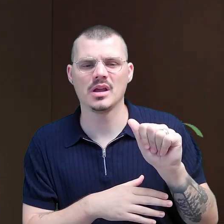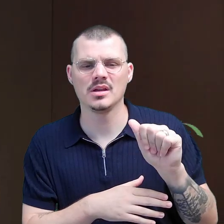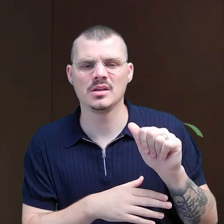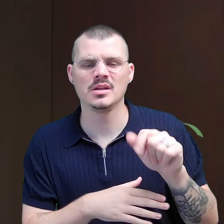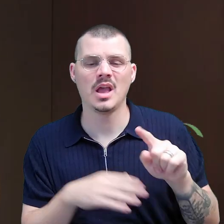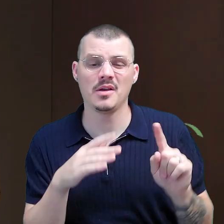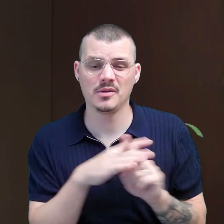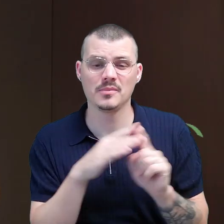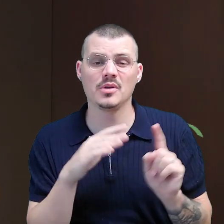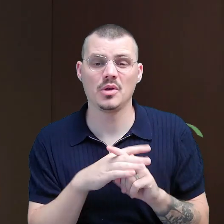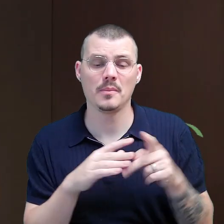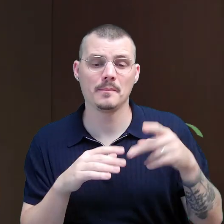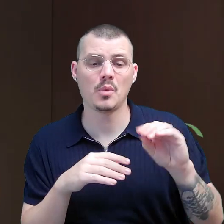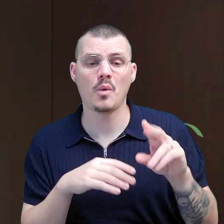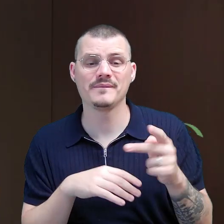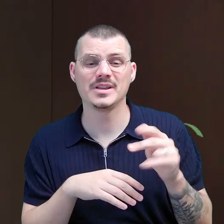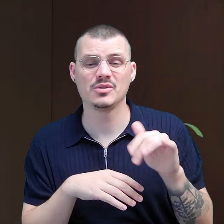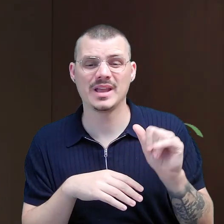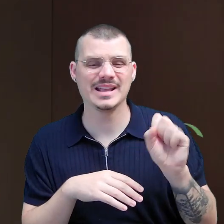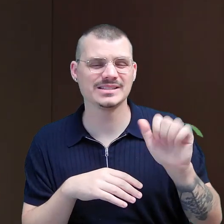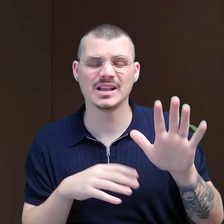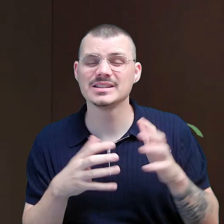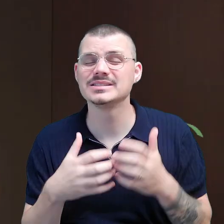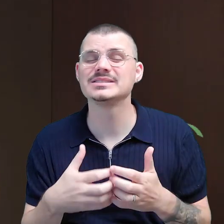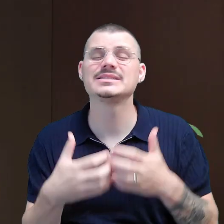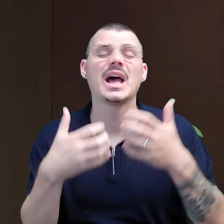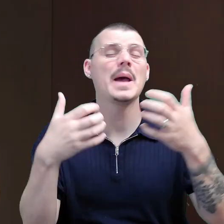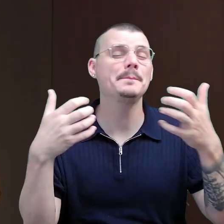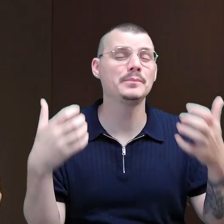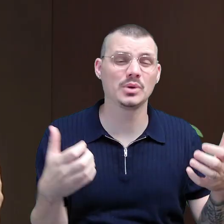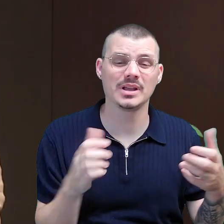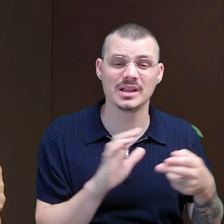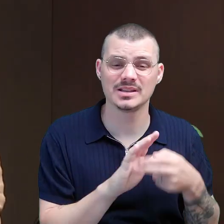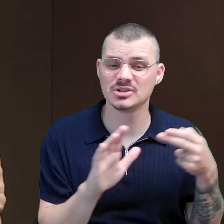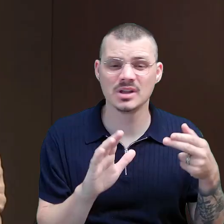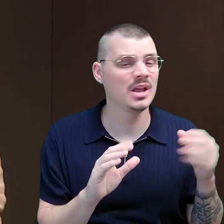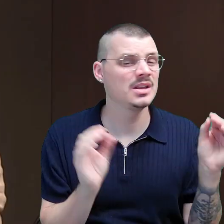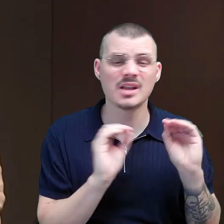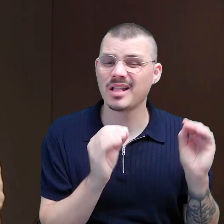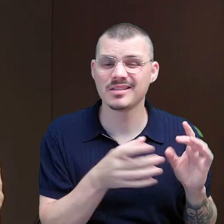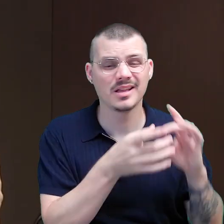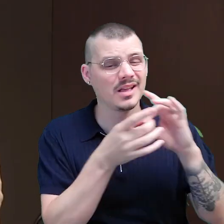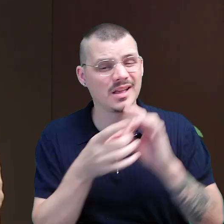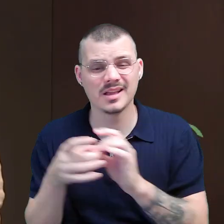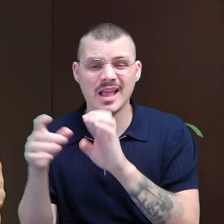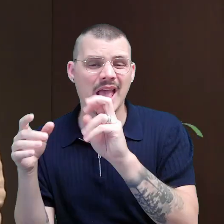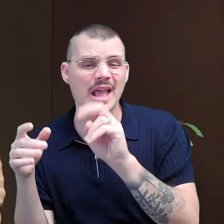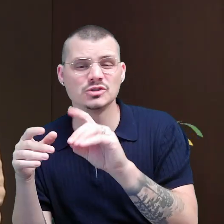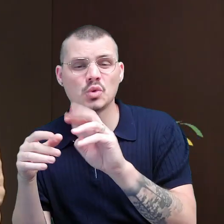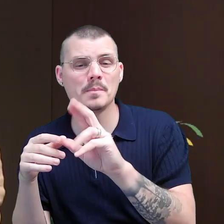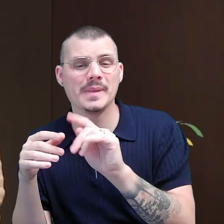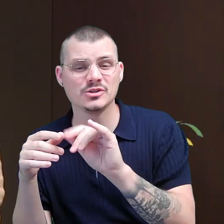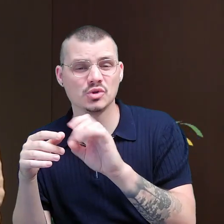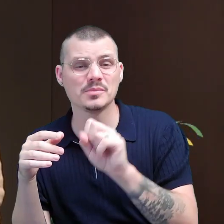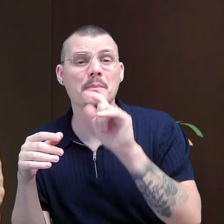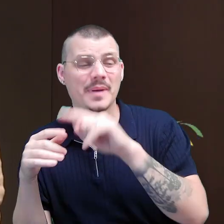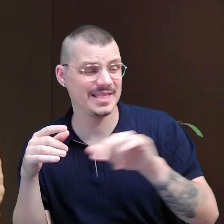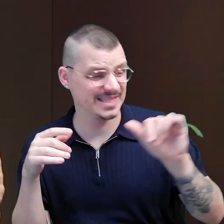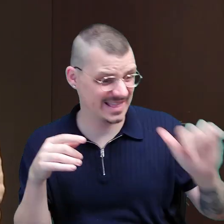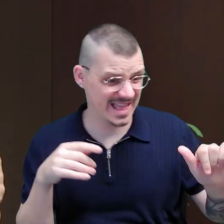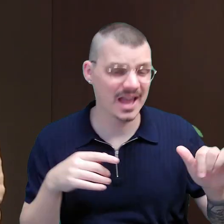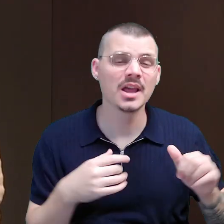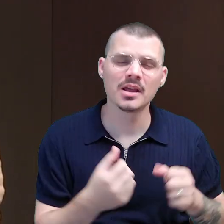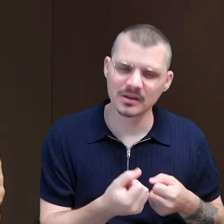porphyria. Acute intermittent porphyria is a totally separate condition, has nothing to do with endometriosis,